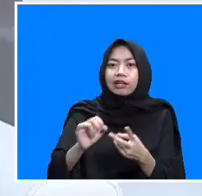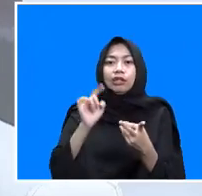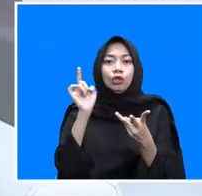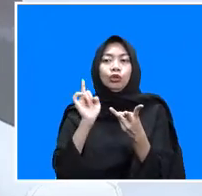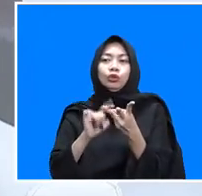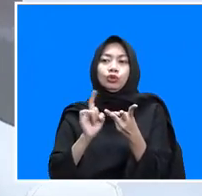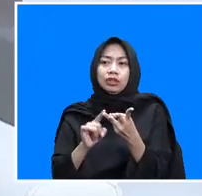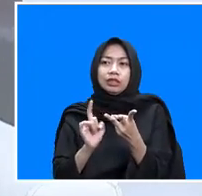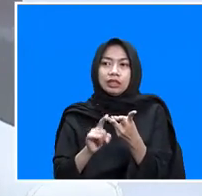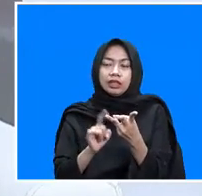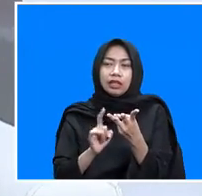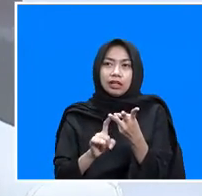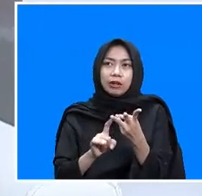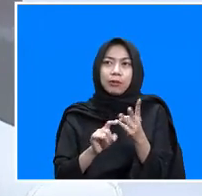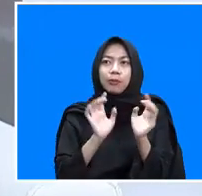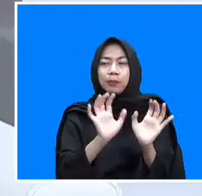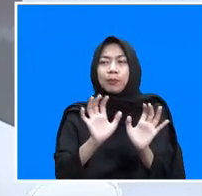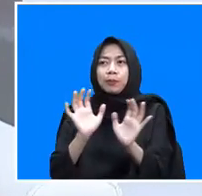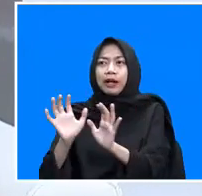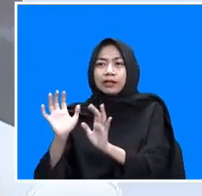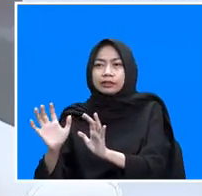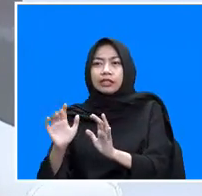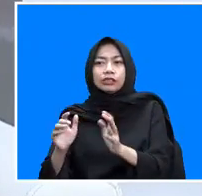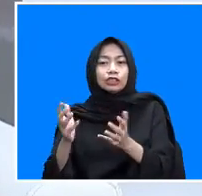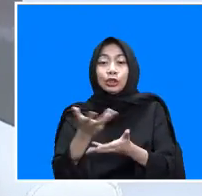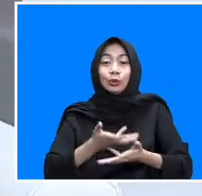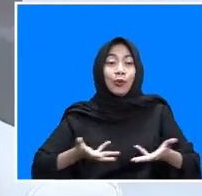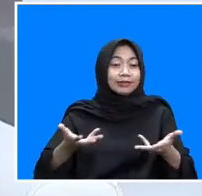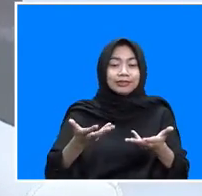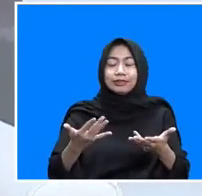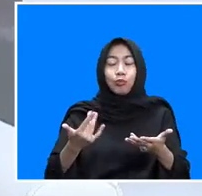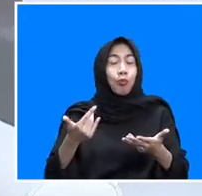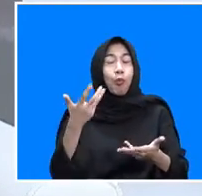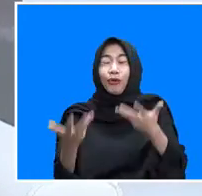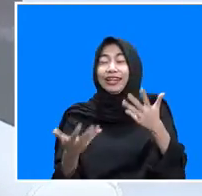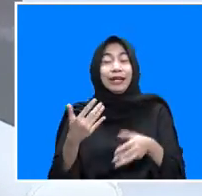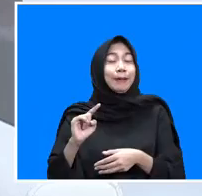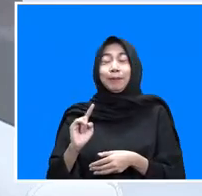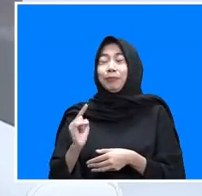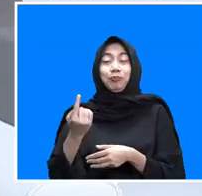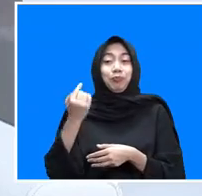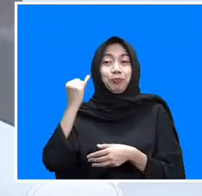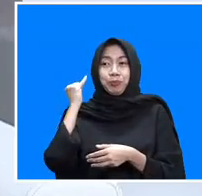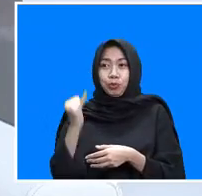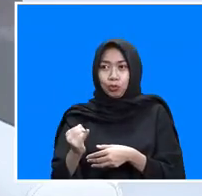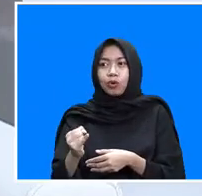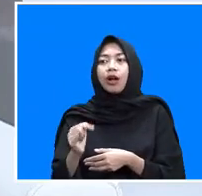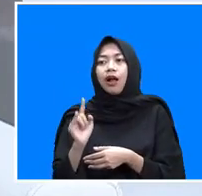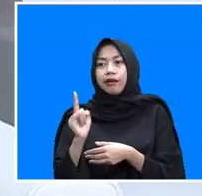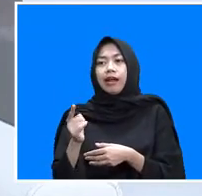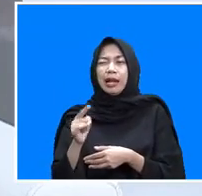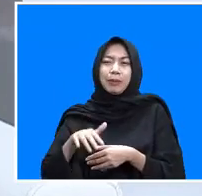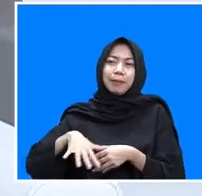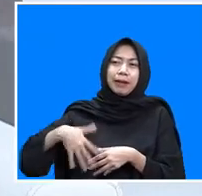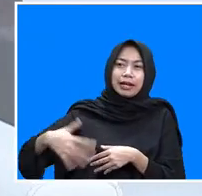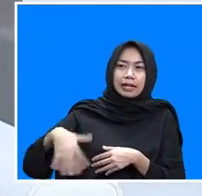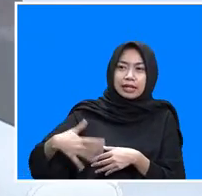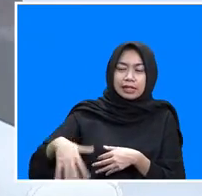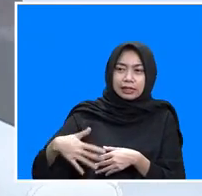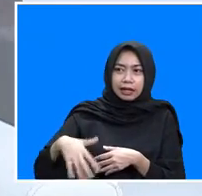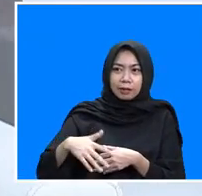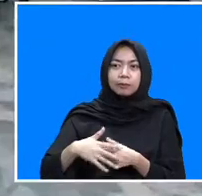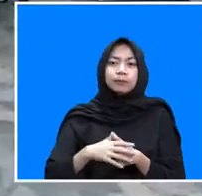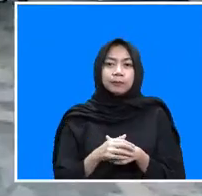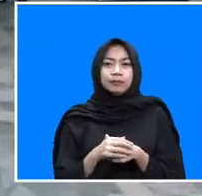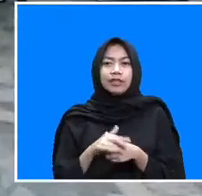really made it a much worse situation for them. So that, you know, they have a lot to catch up on, you know, if we can get them back